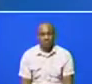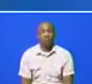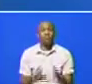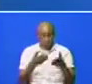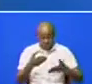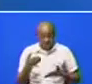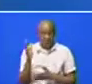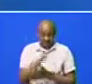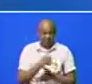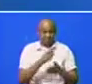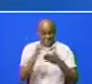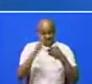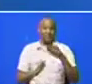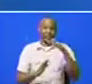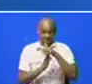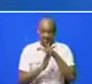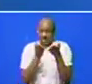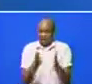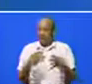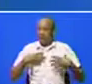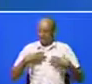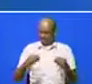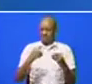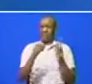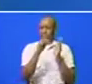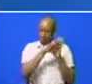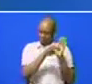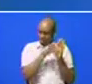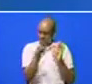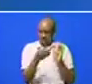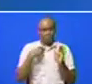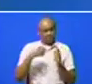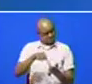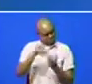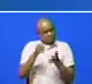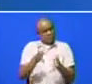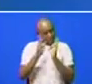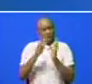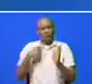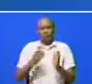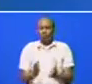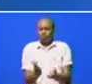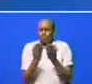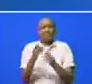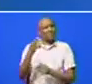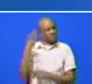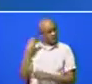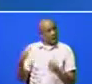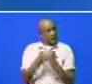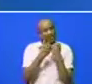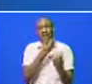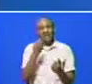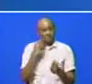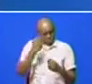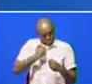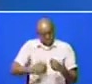Welcome back to our weekend prime. And today on Health Digest, we had a special look at the separation of the conjoined twins that happened in Kenyatta